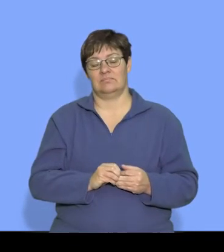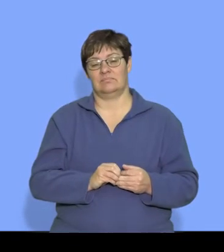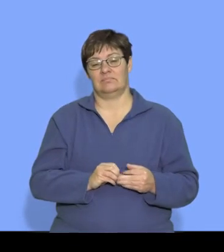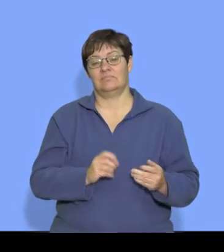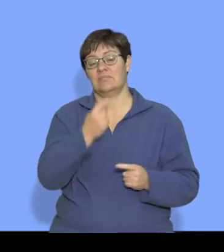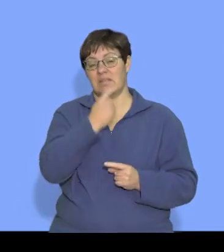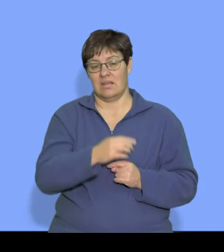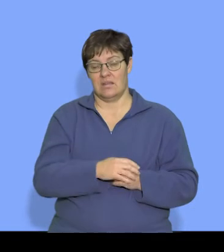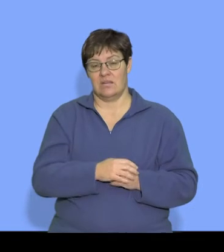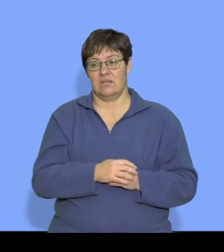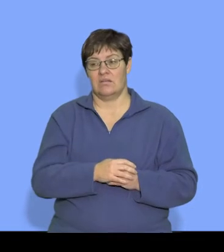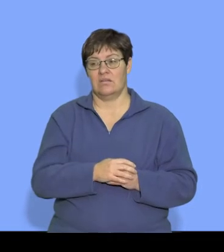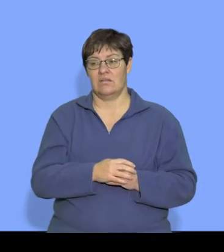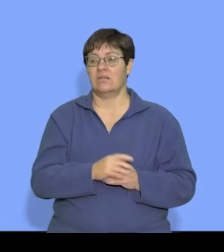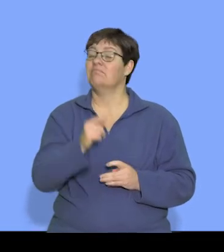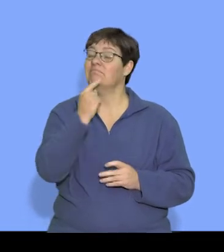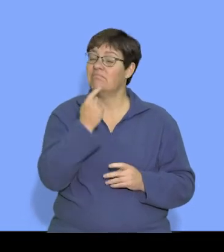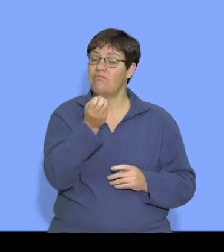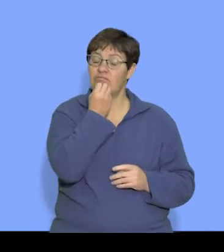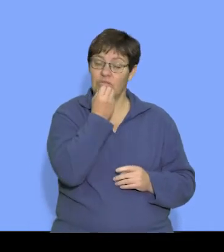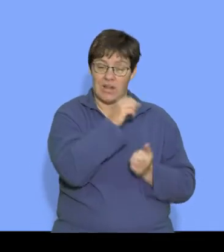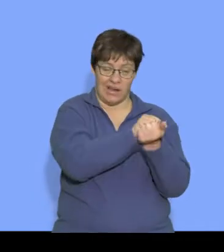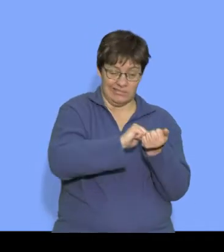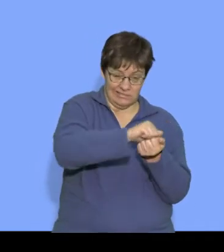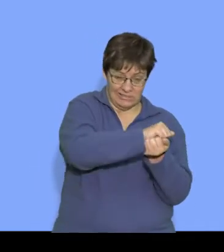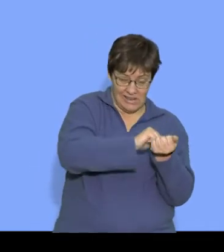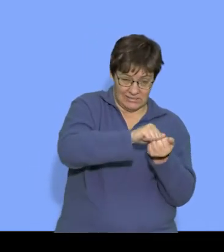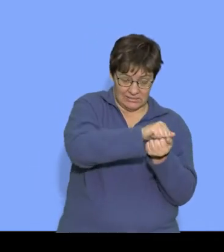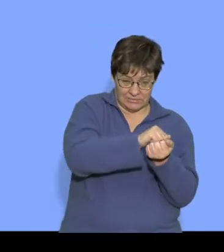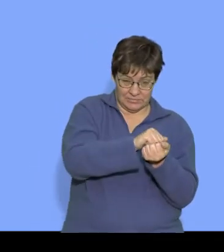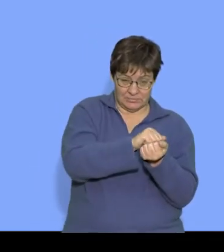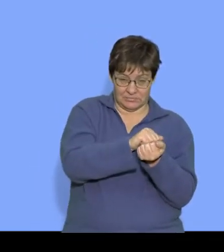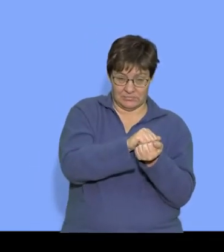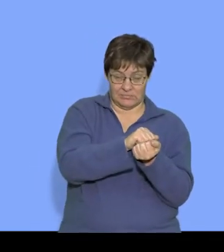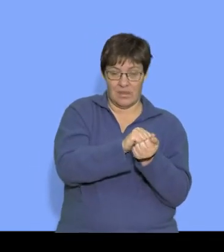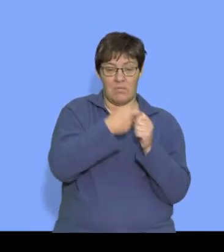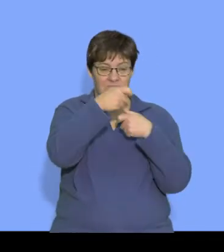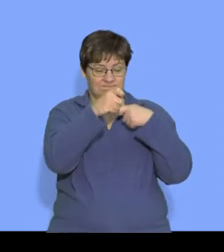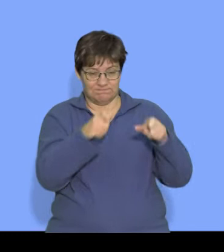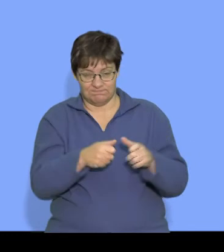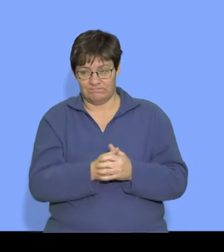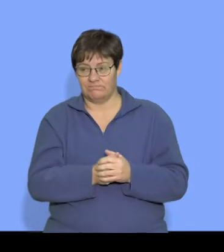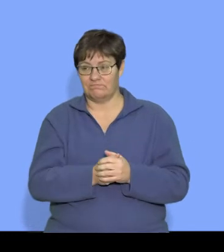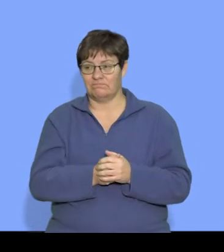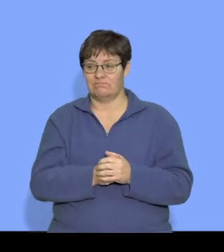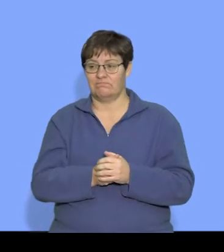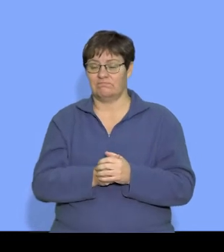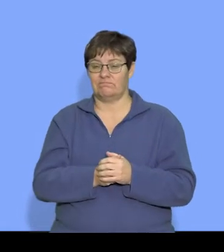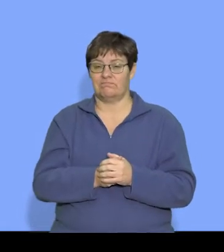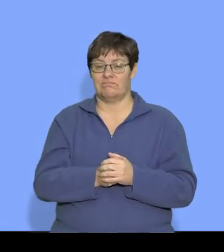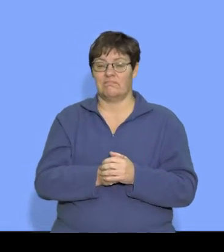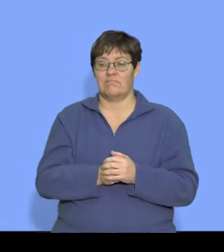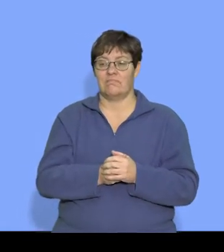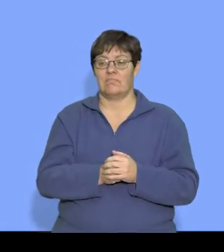bit. So as I mentioned, mastication is initially the process where food is broken down